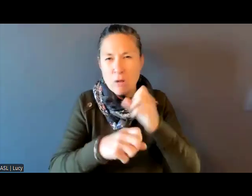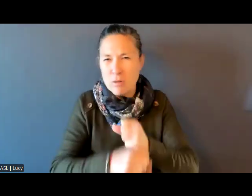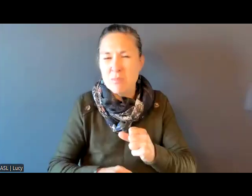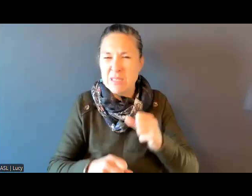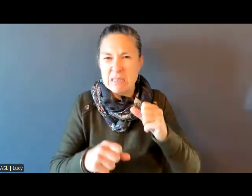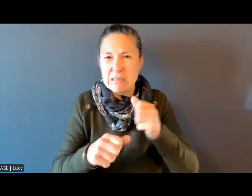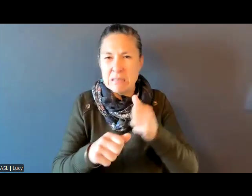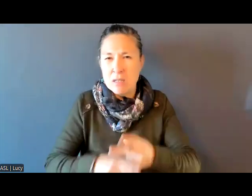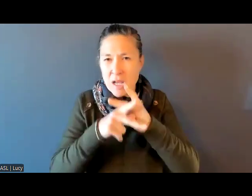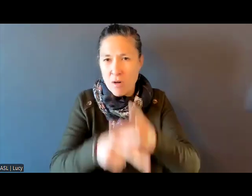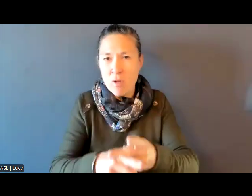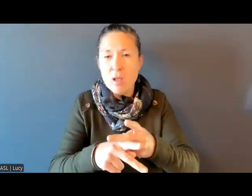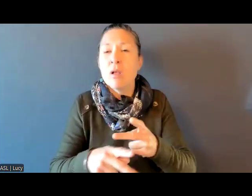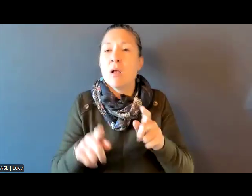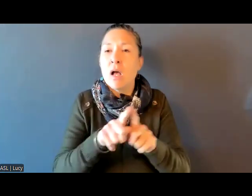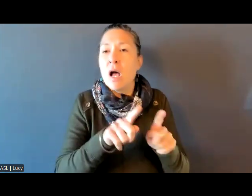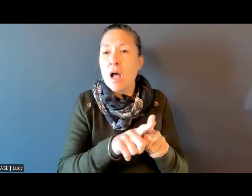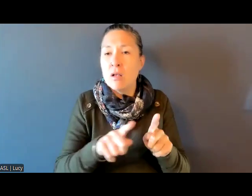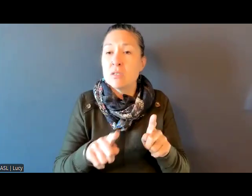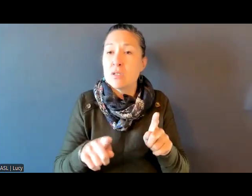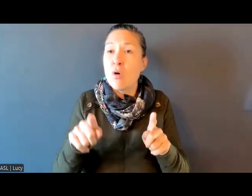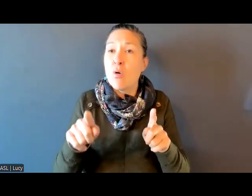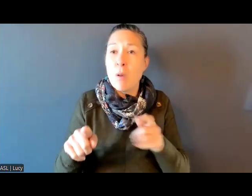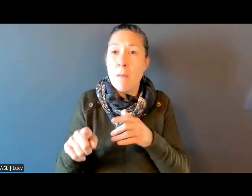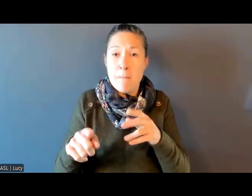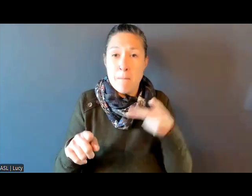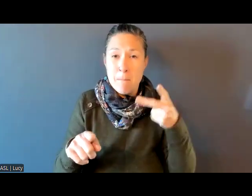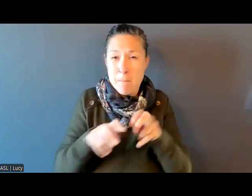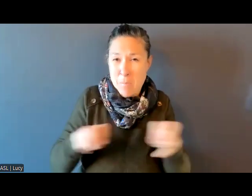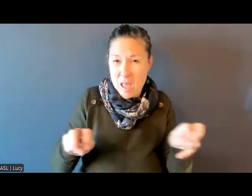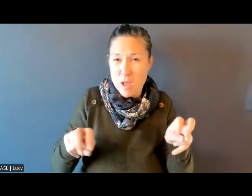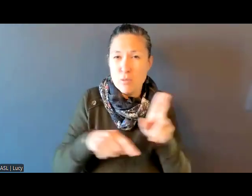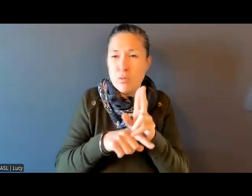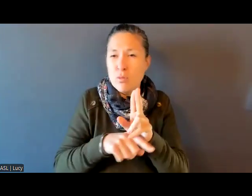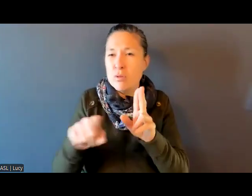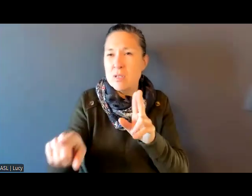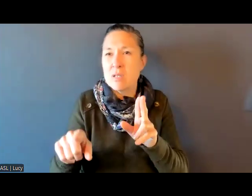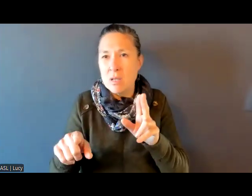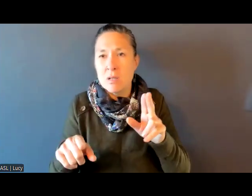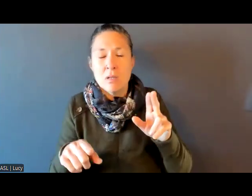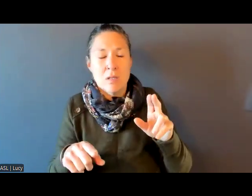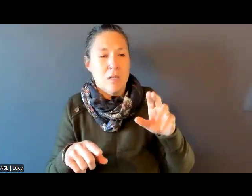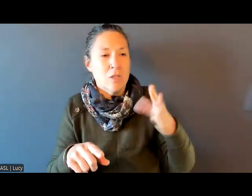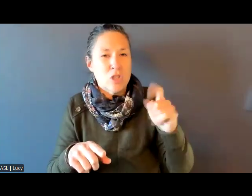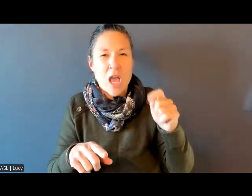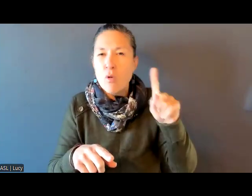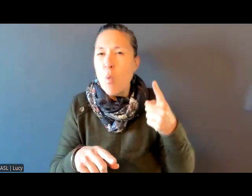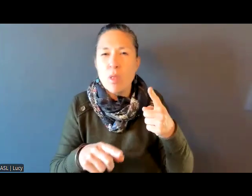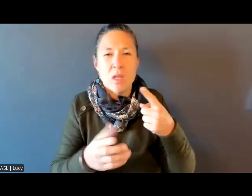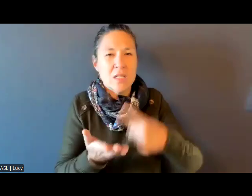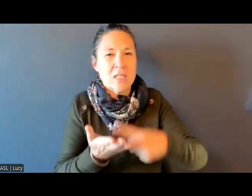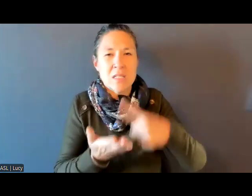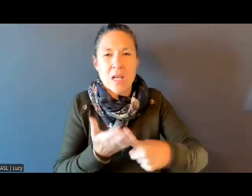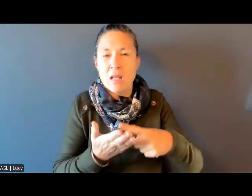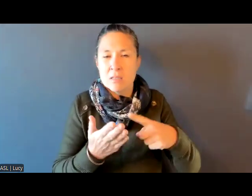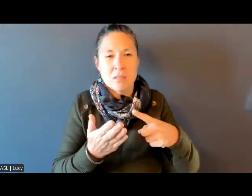chat function for meeting logistics and for no other communication in accordance with open meeting law. We are also asking all council members